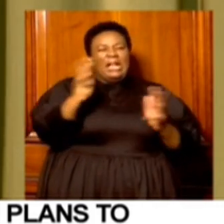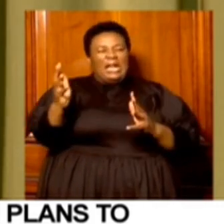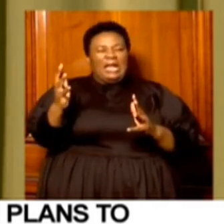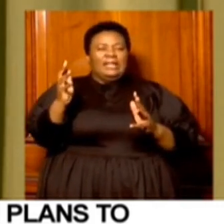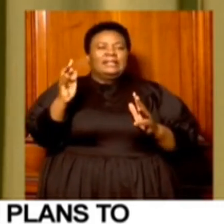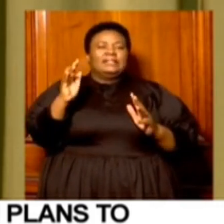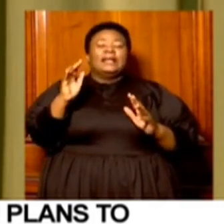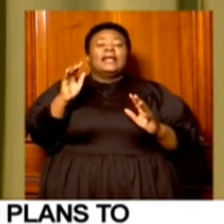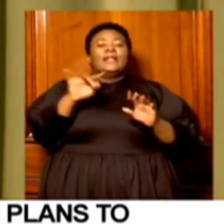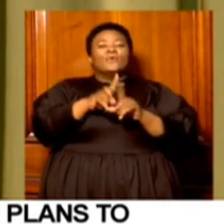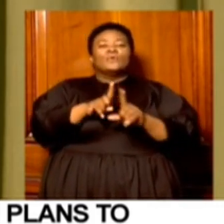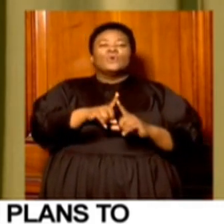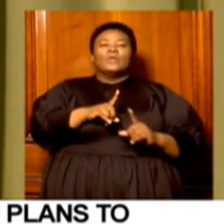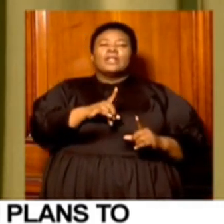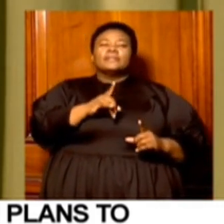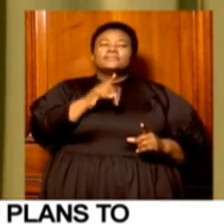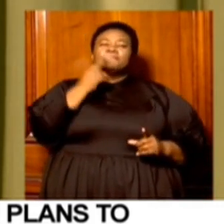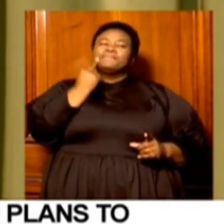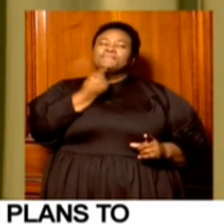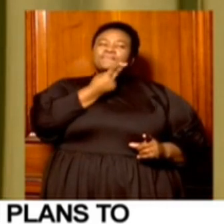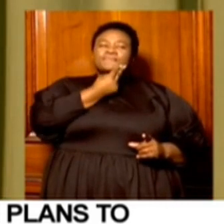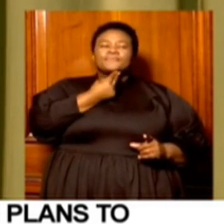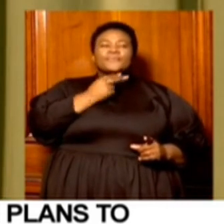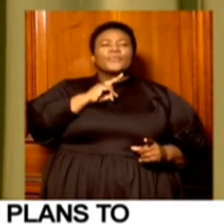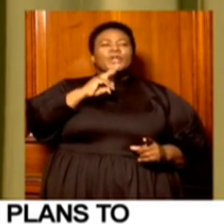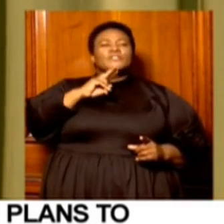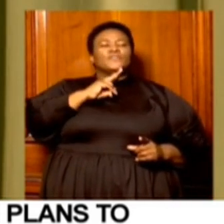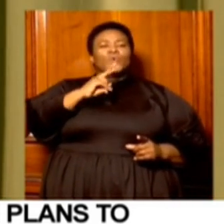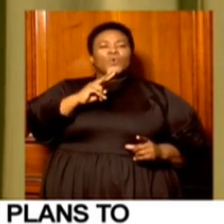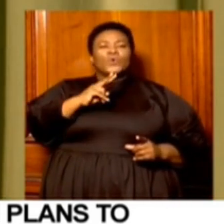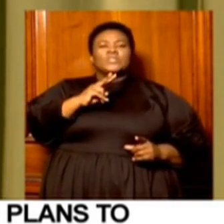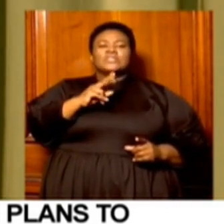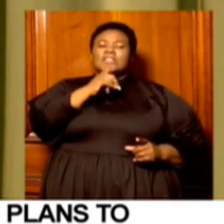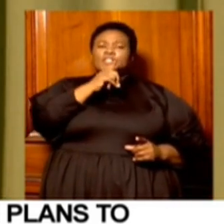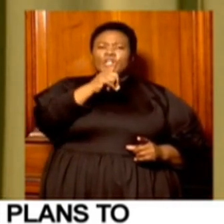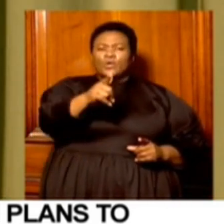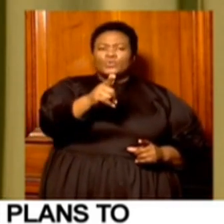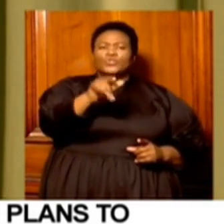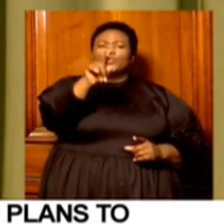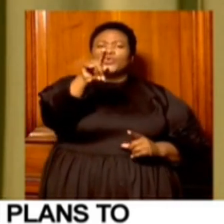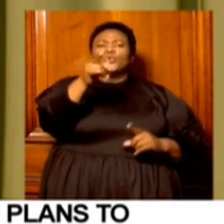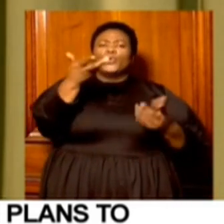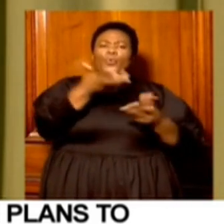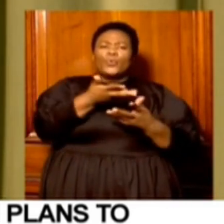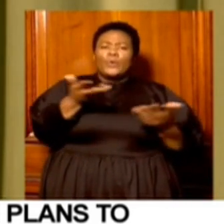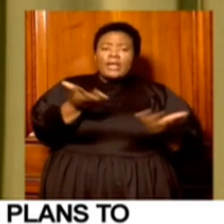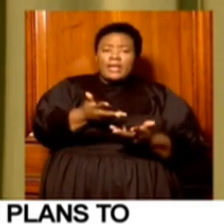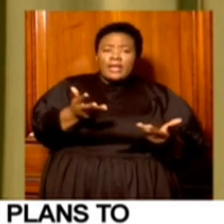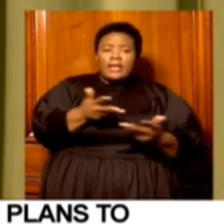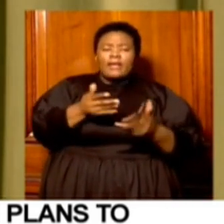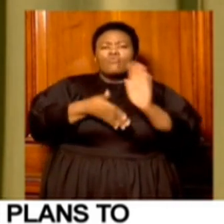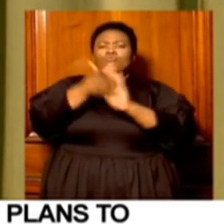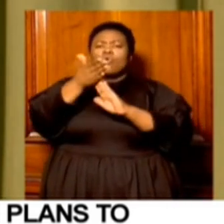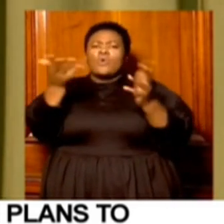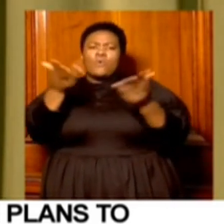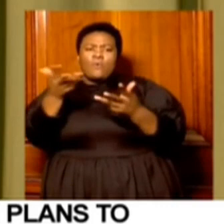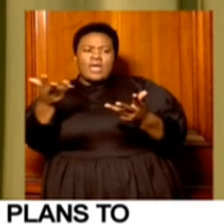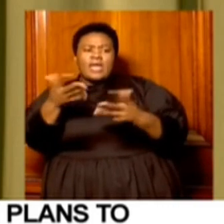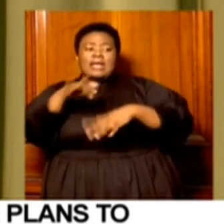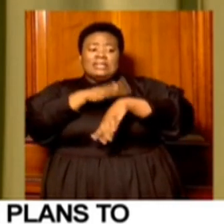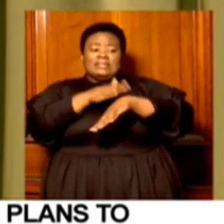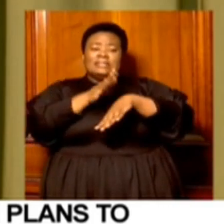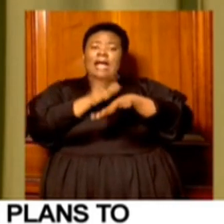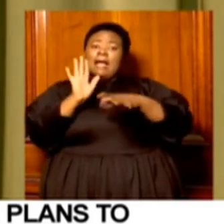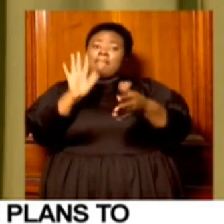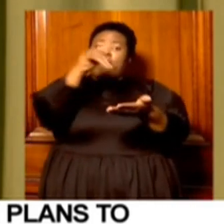that mellow voice that tells you the distance you are at and where you are going and at what time you are